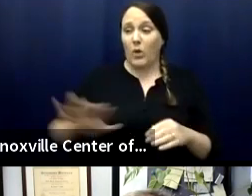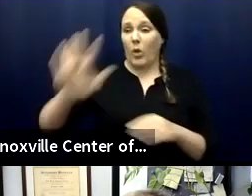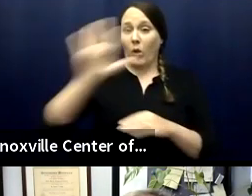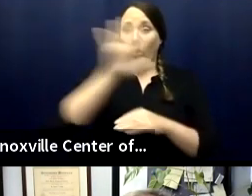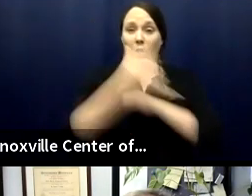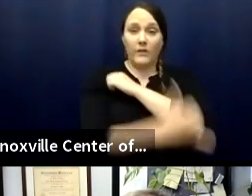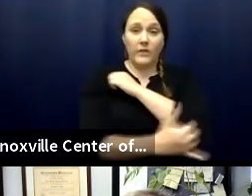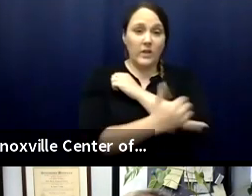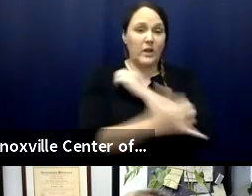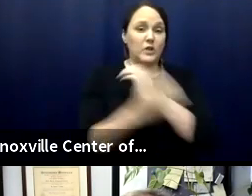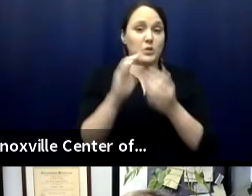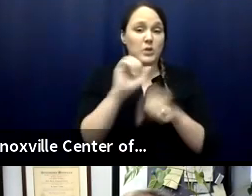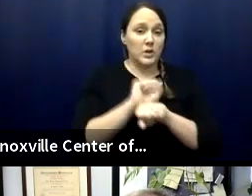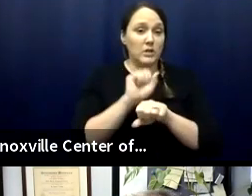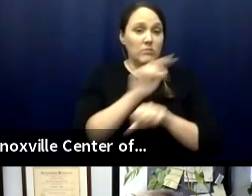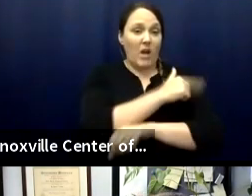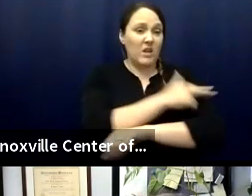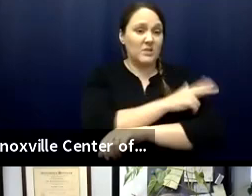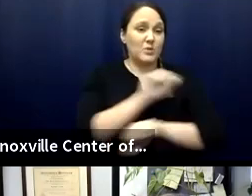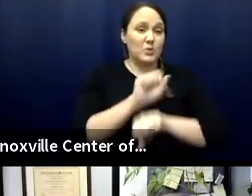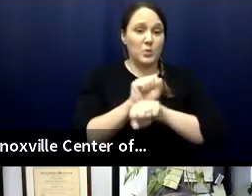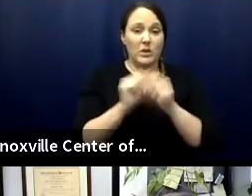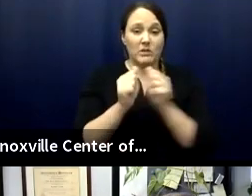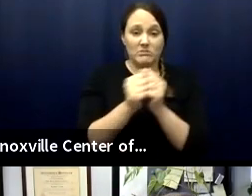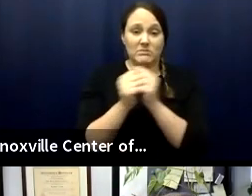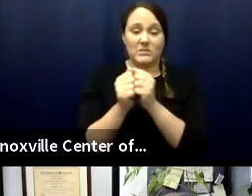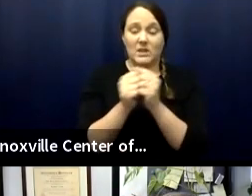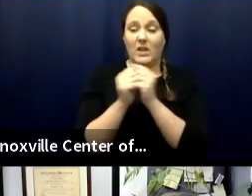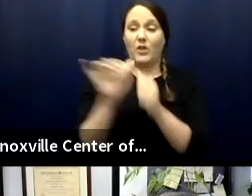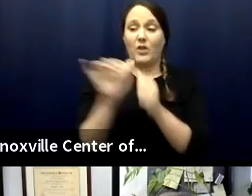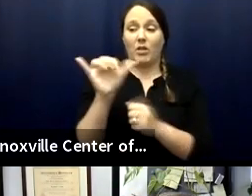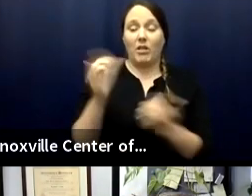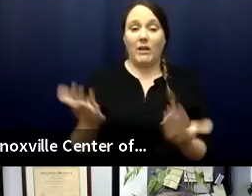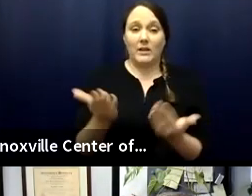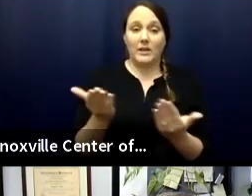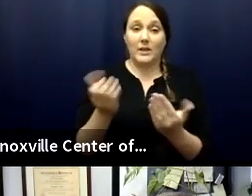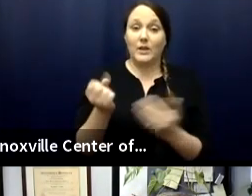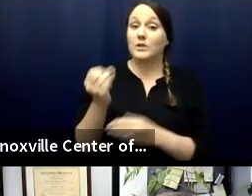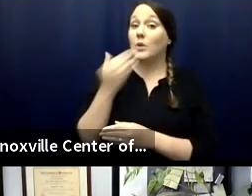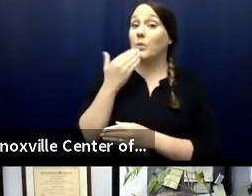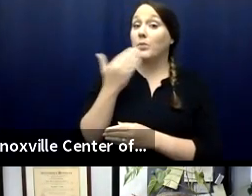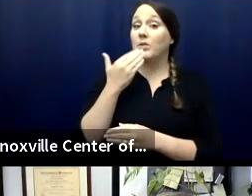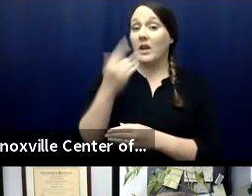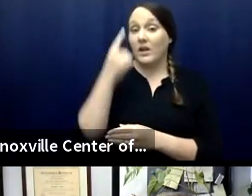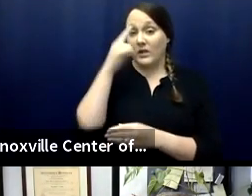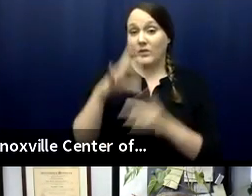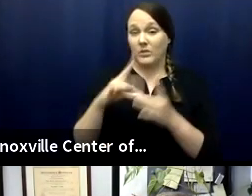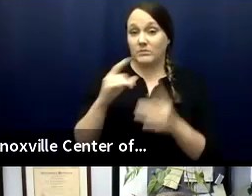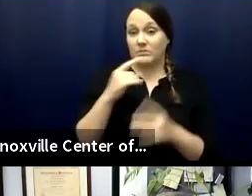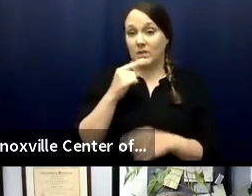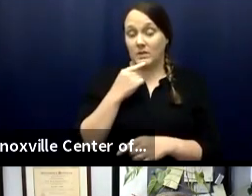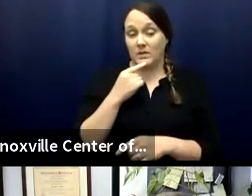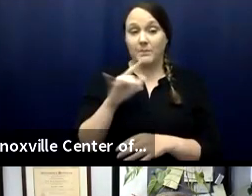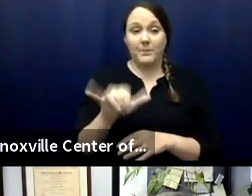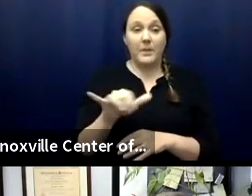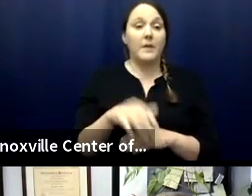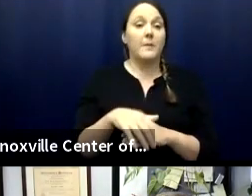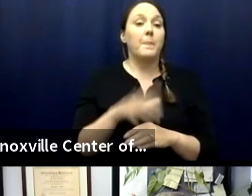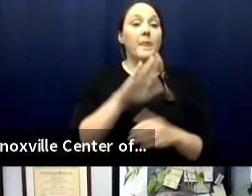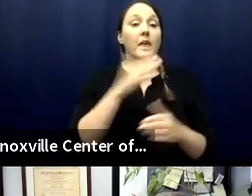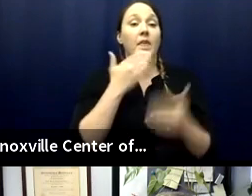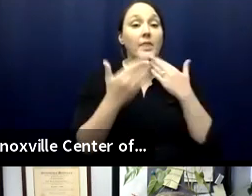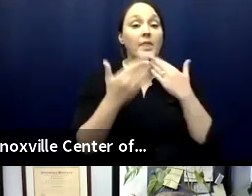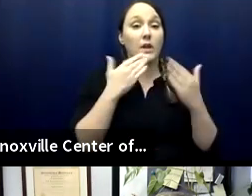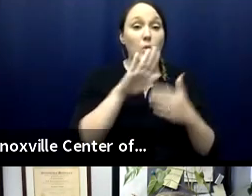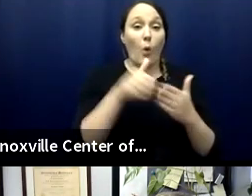here. So you guys have done a wonderful job. Thank you. Well, thank you for saying that. And I'd just like to thank all of our hospital partners, because